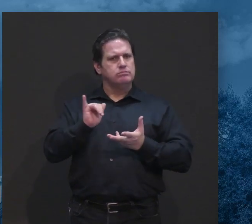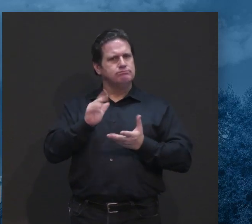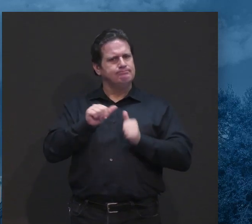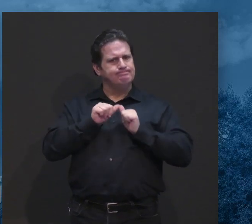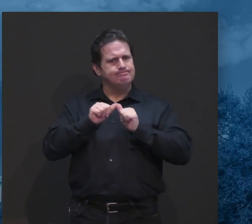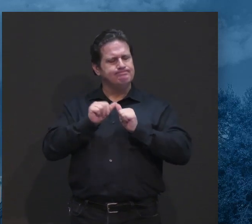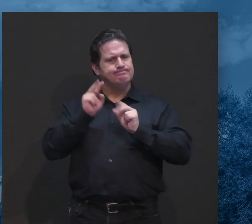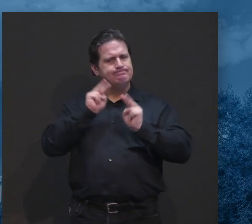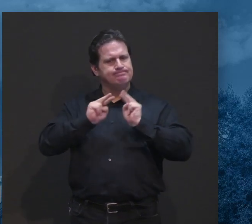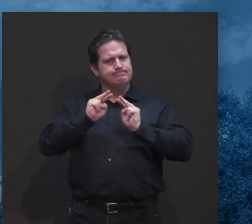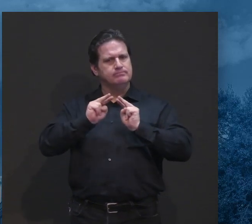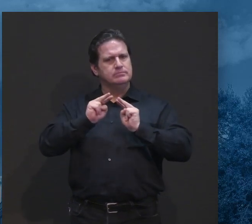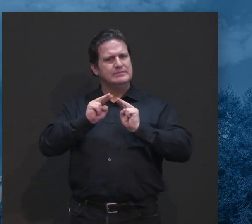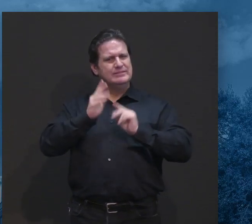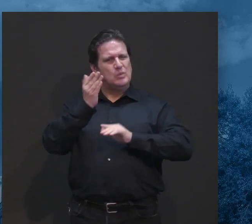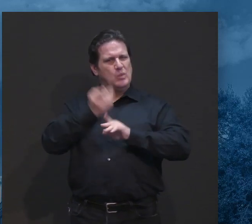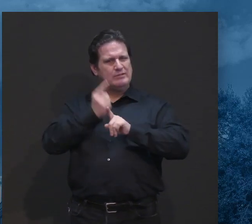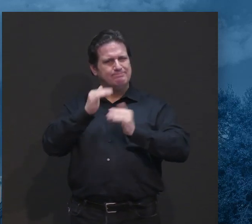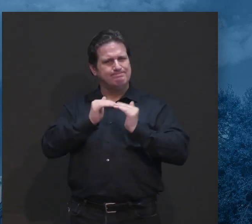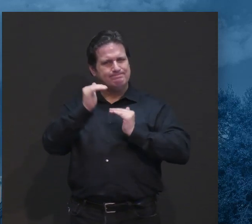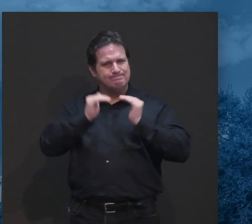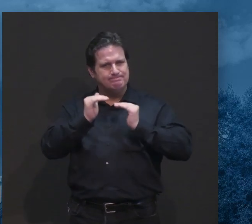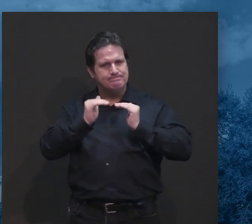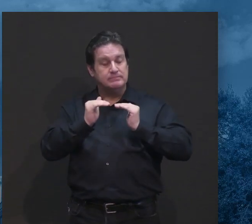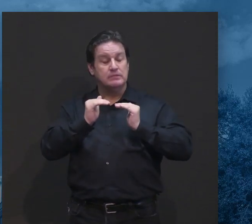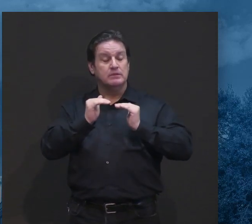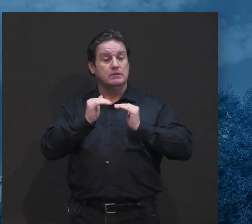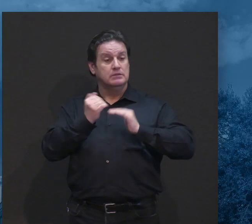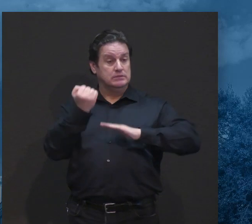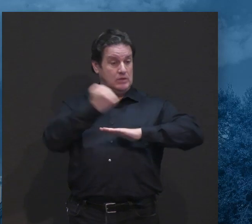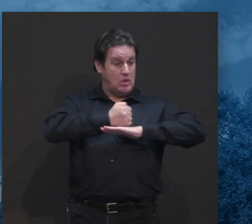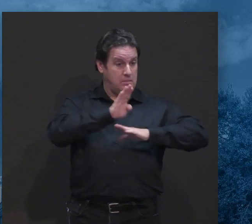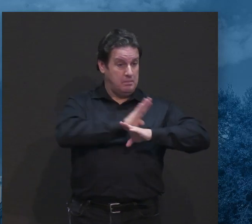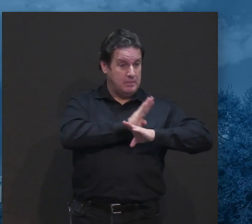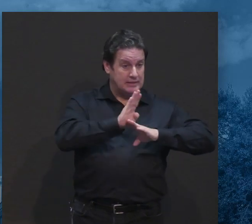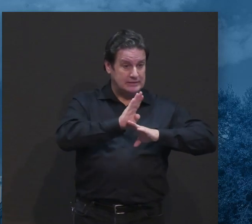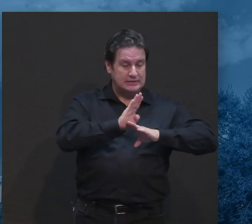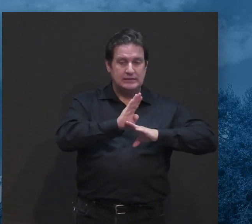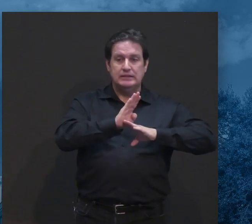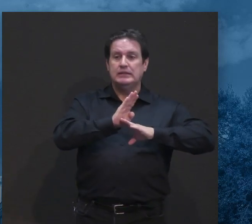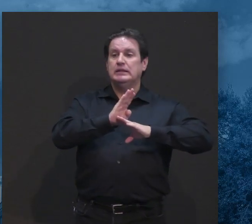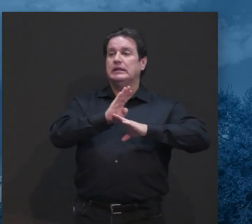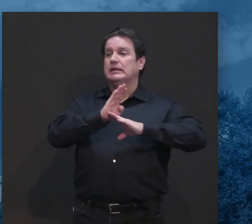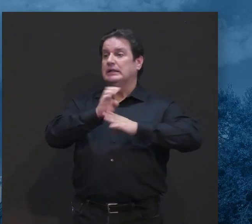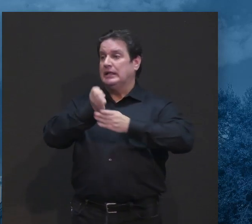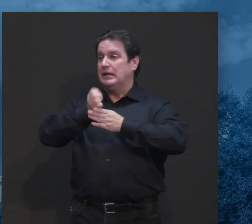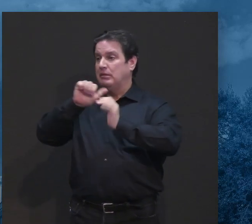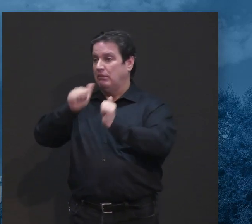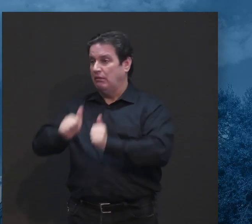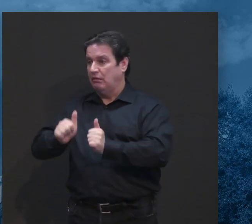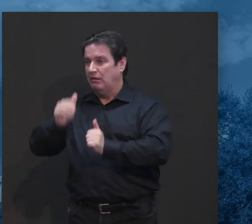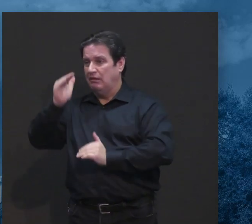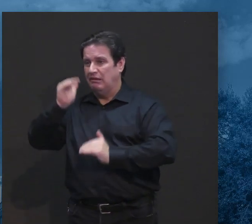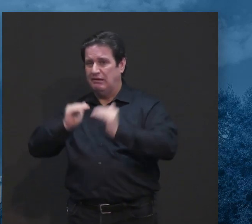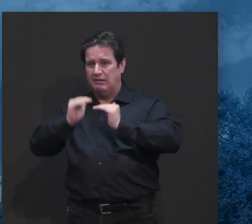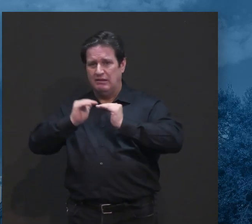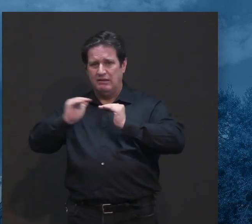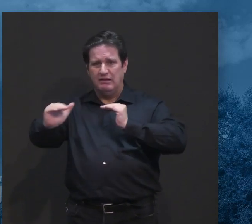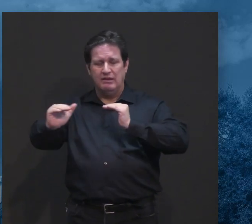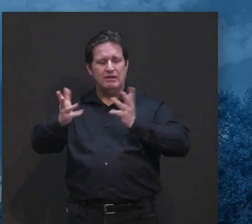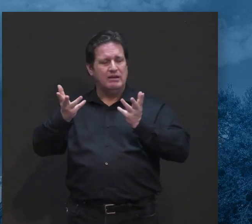constantly looking at striking the right balance between closing sectors of the economy down and